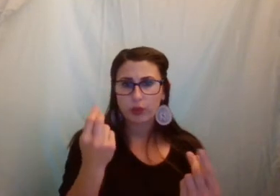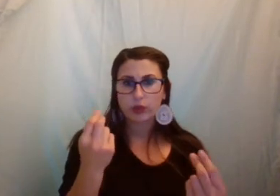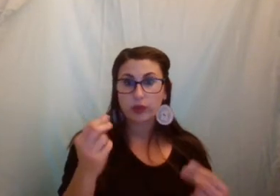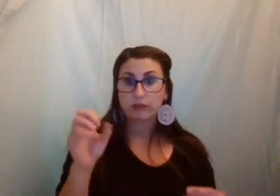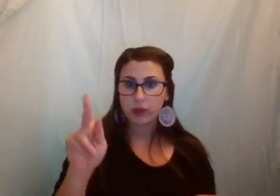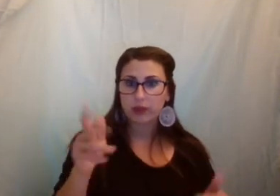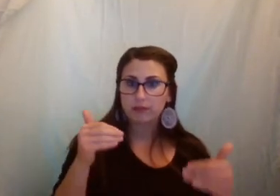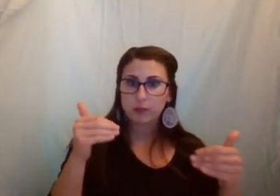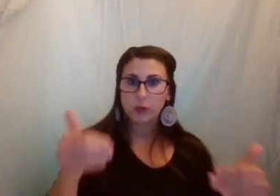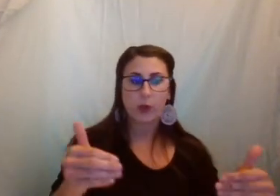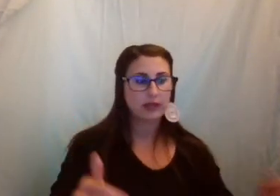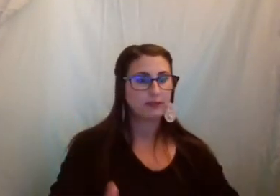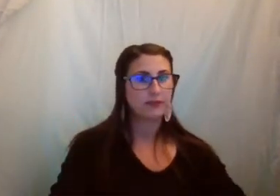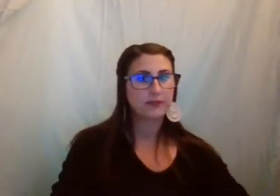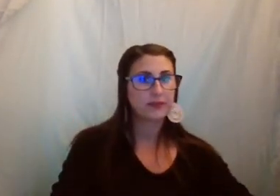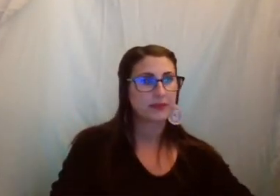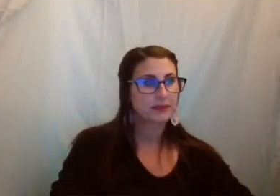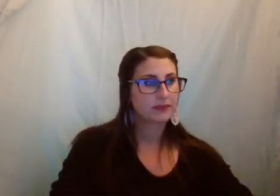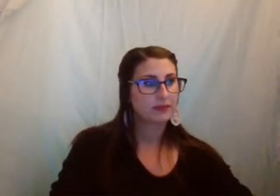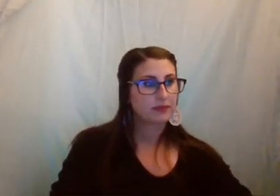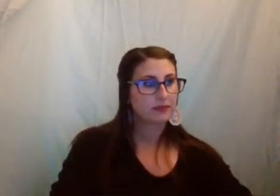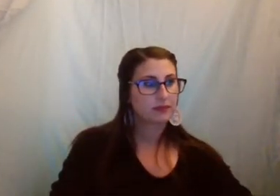what you are doing. Okay, go ahead.